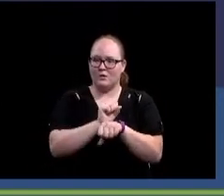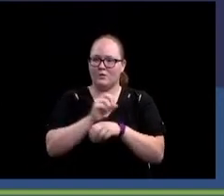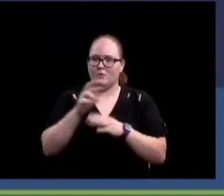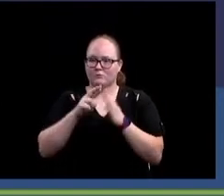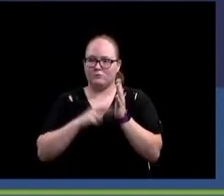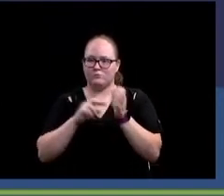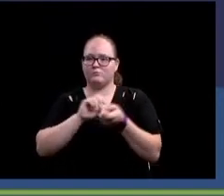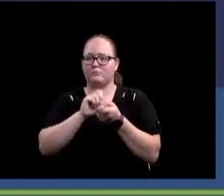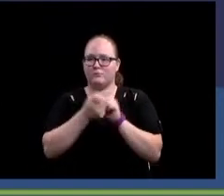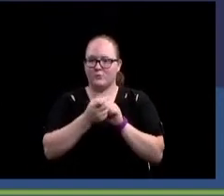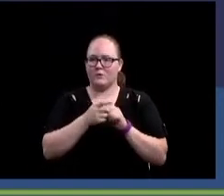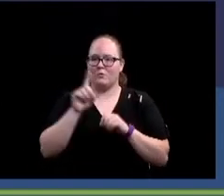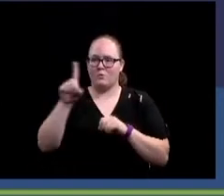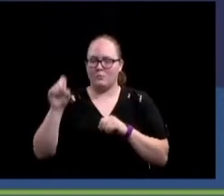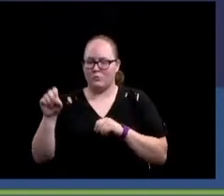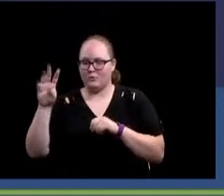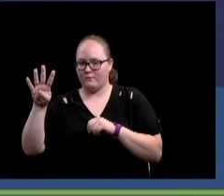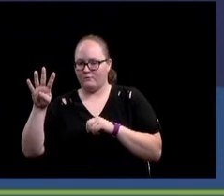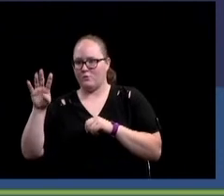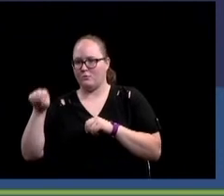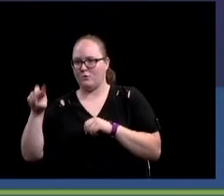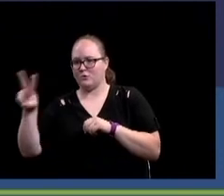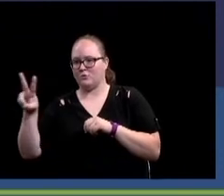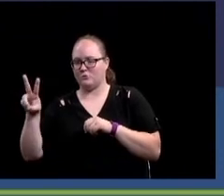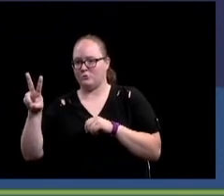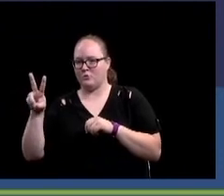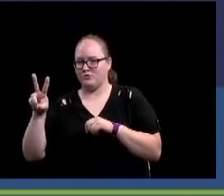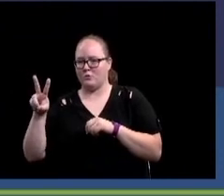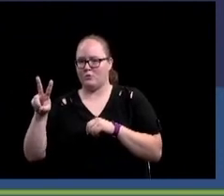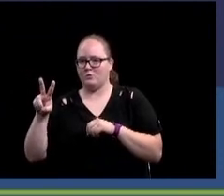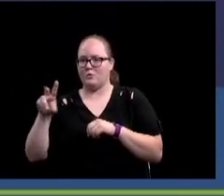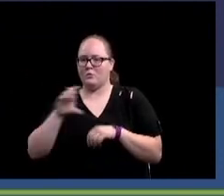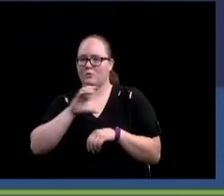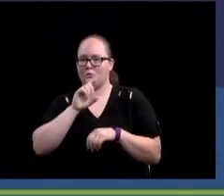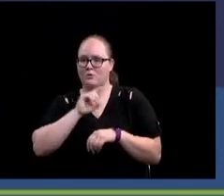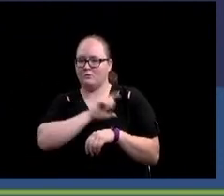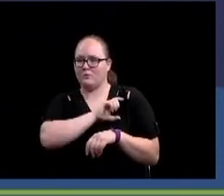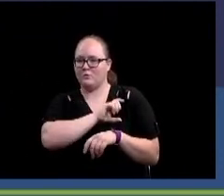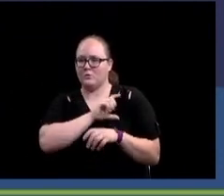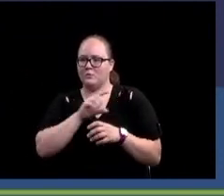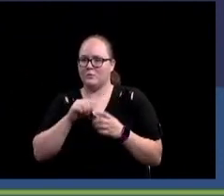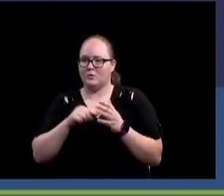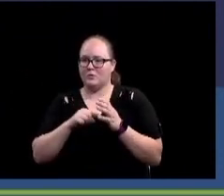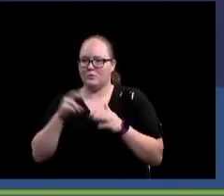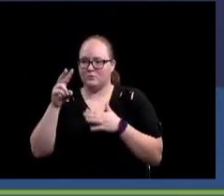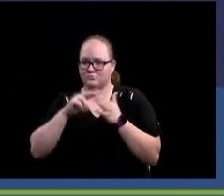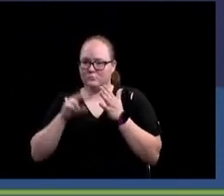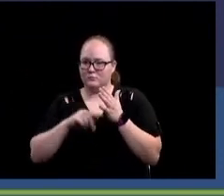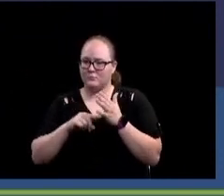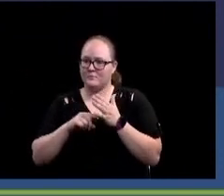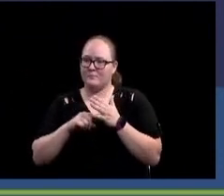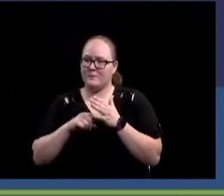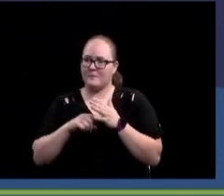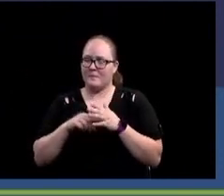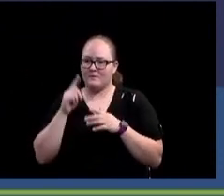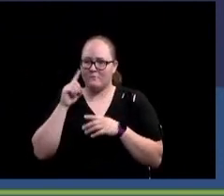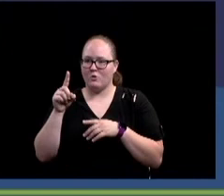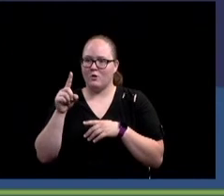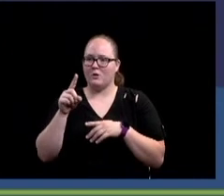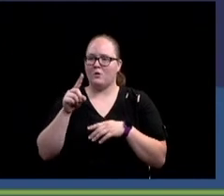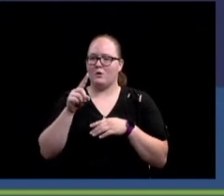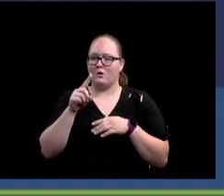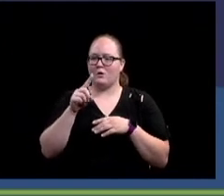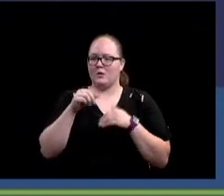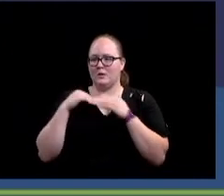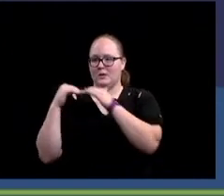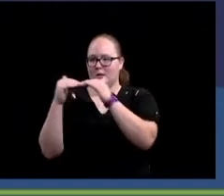Law enforcement agency leadership should examine opportunities to incorporate procedural justice into the internal discipline process, placing additional importance